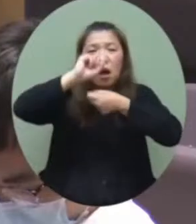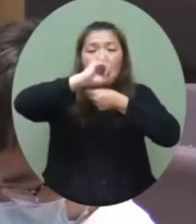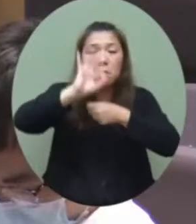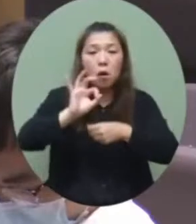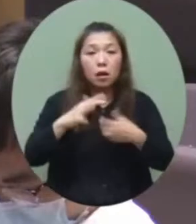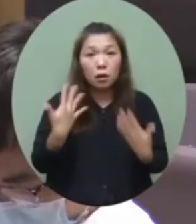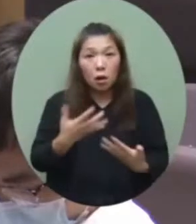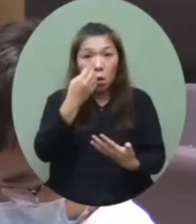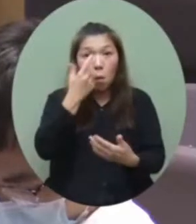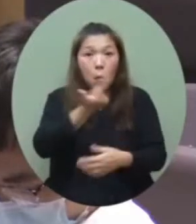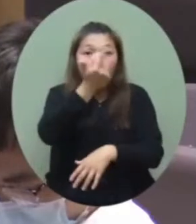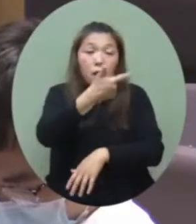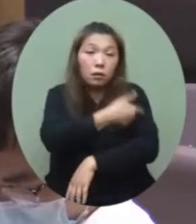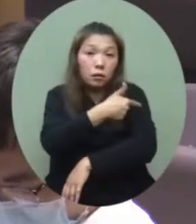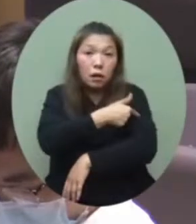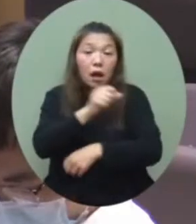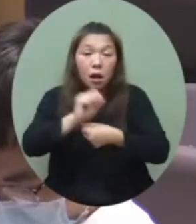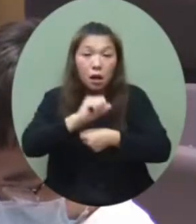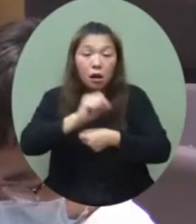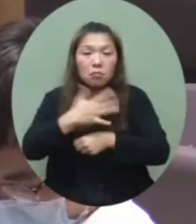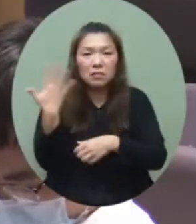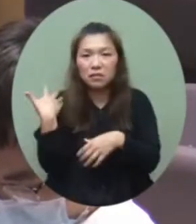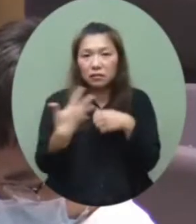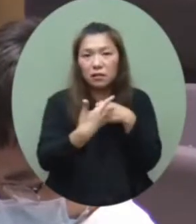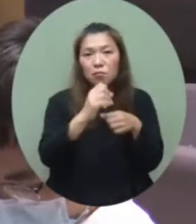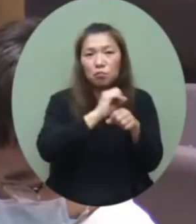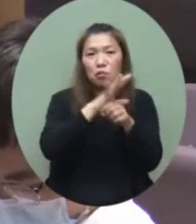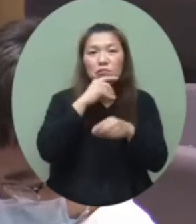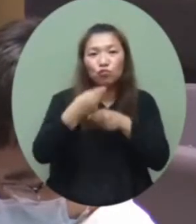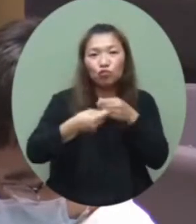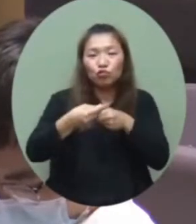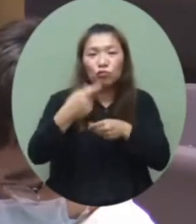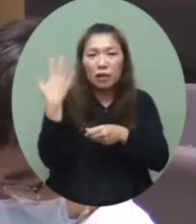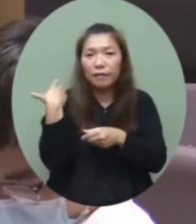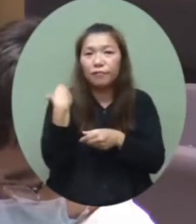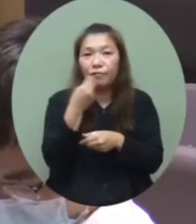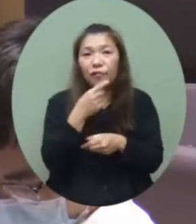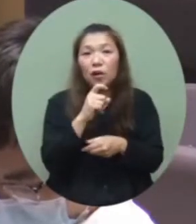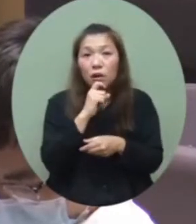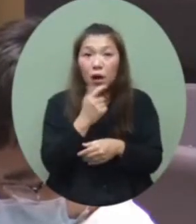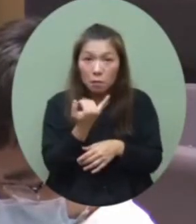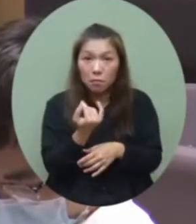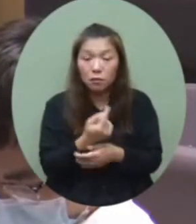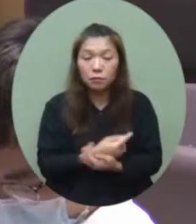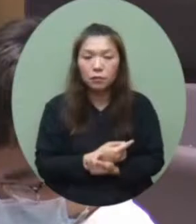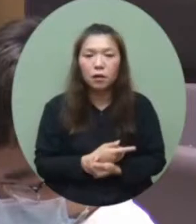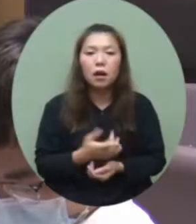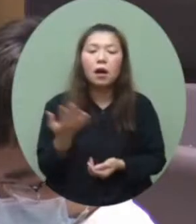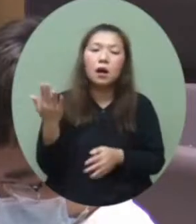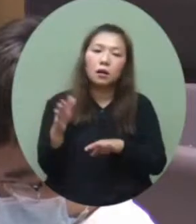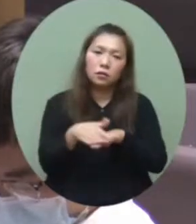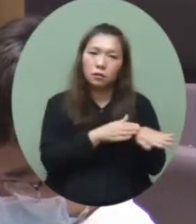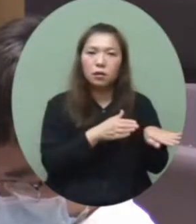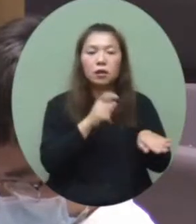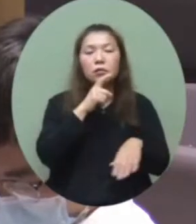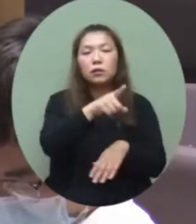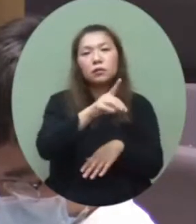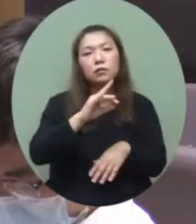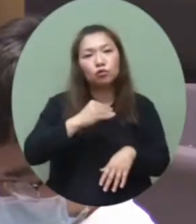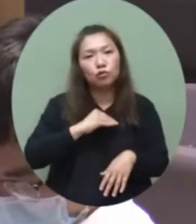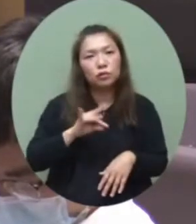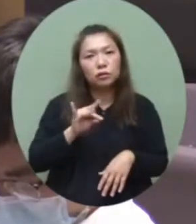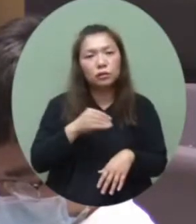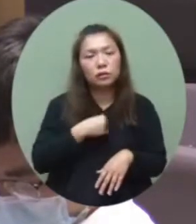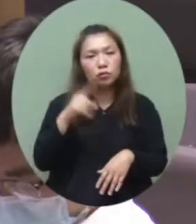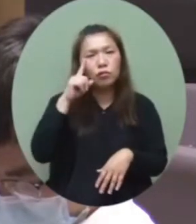do you have any account for the increase? Has it to do with the